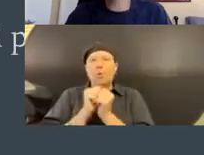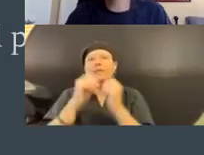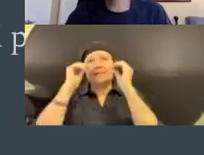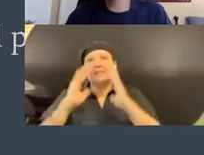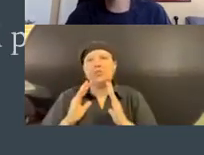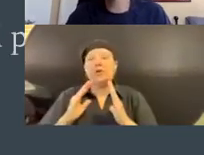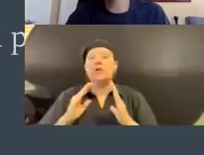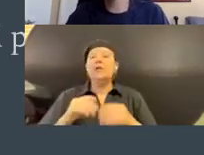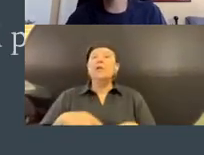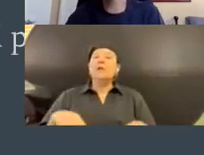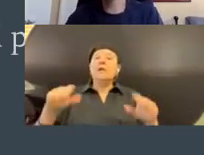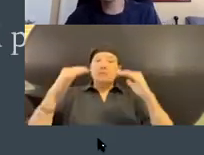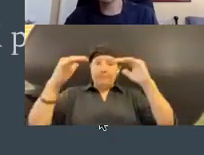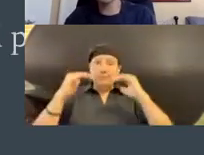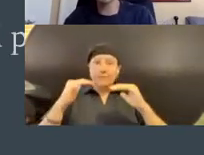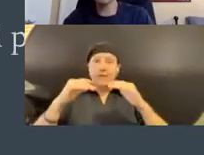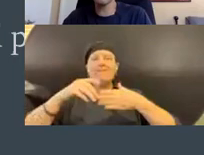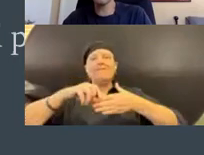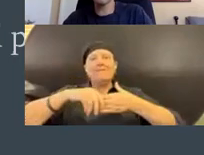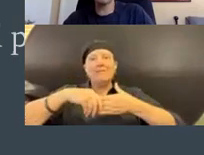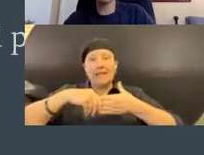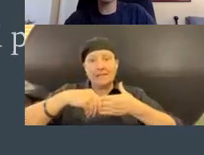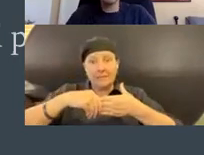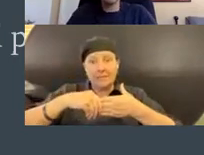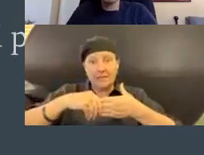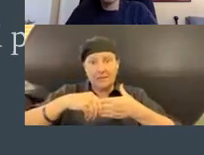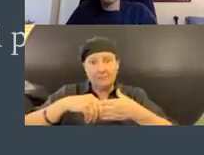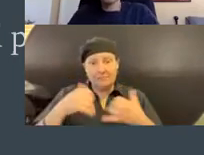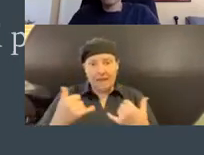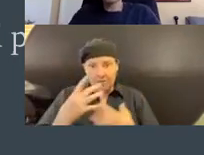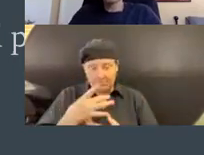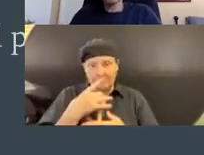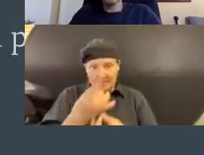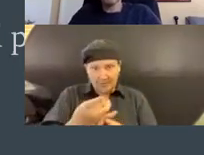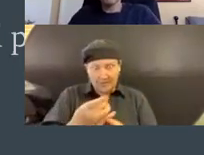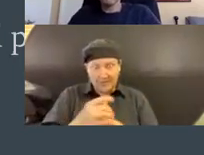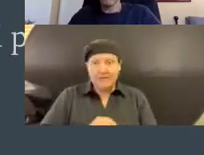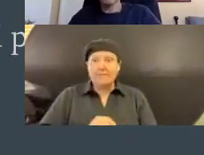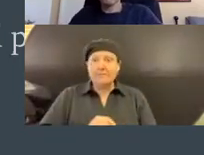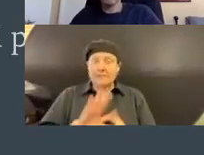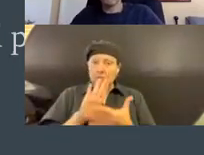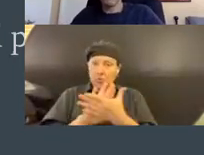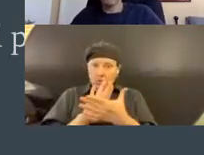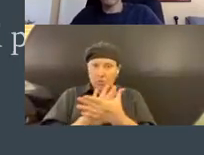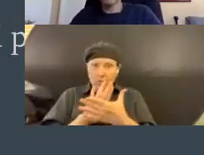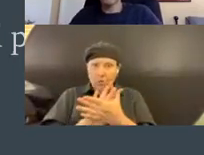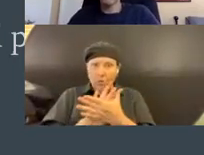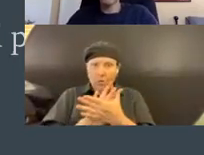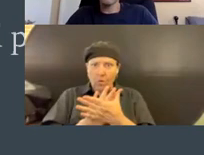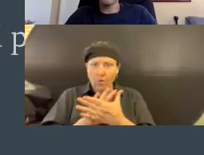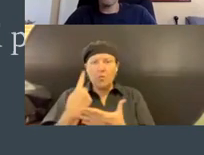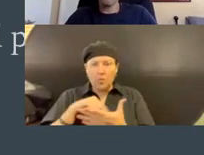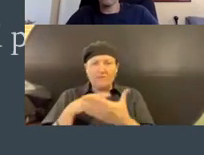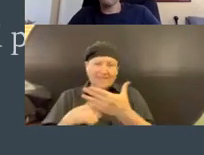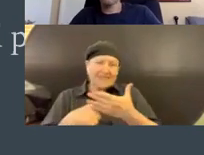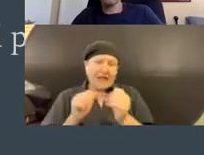Flexibility. Now, here's where it gets a little bit interesting. As a school, and we've talked about this with the teachers,